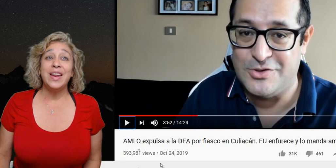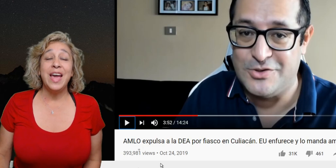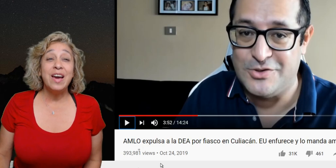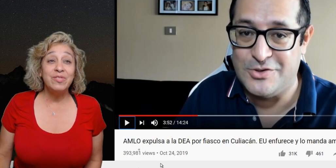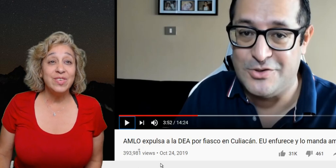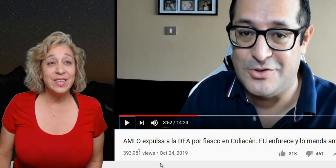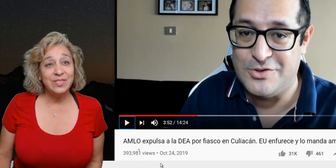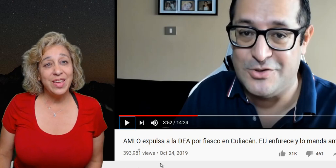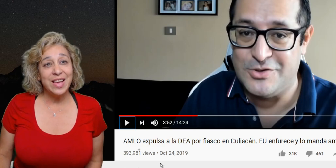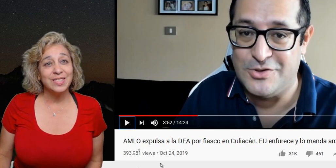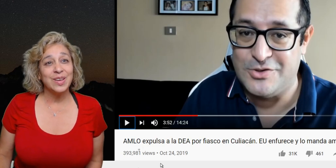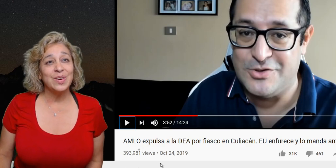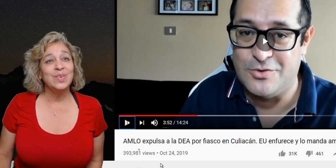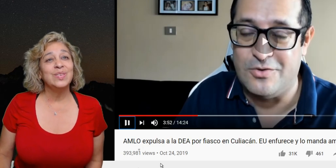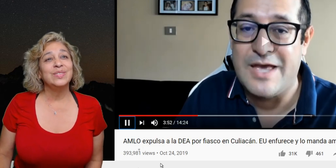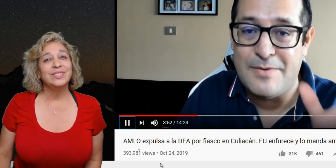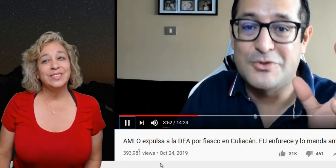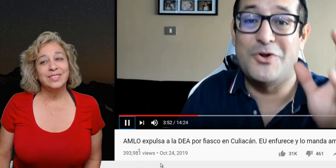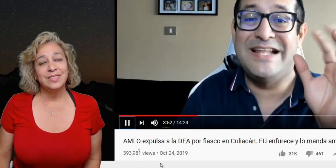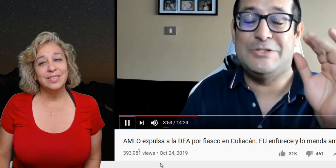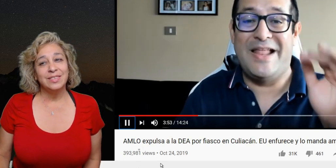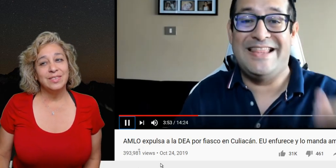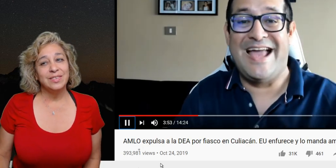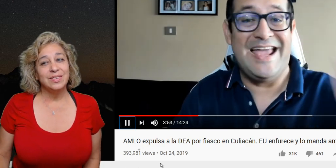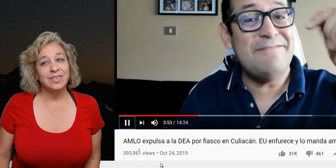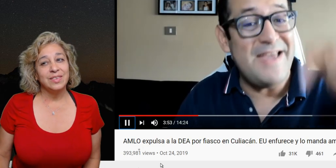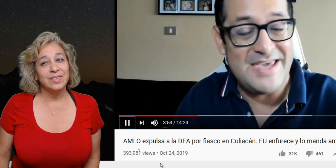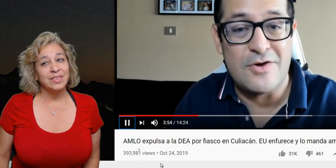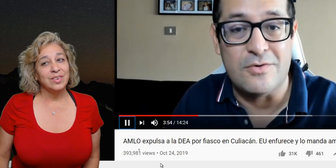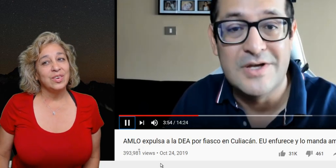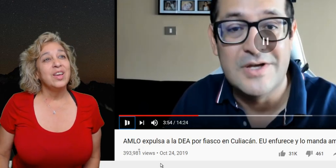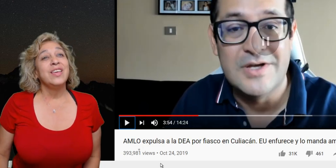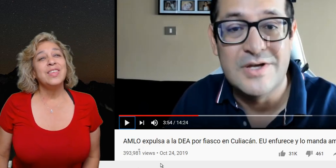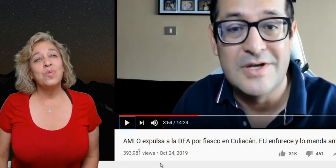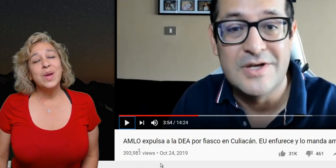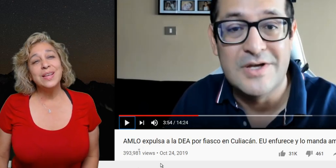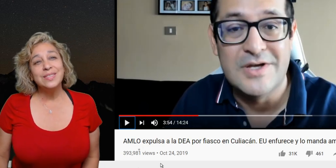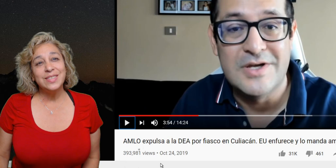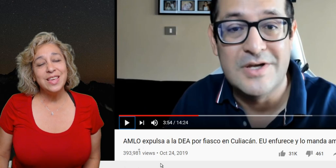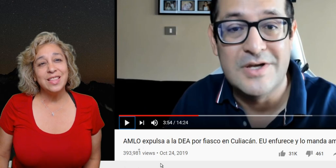then, after this fiasco, que vemos que organizó la DEA en México,